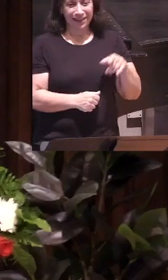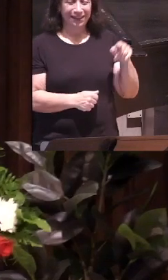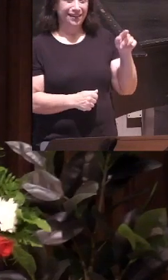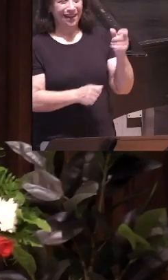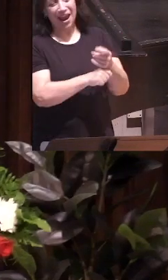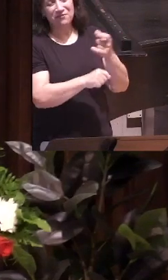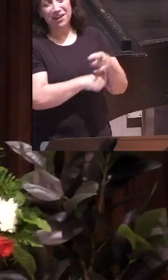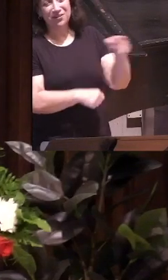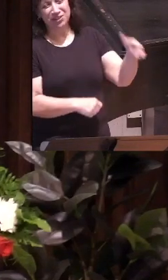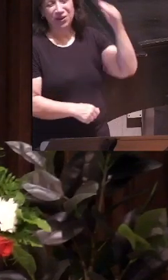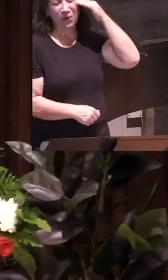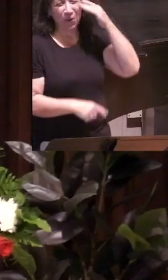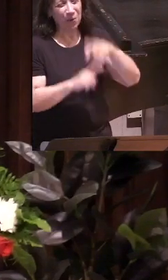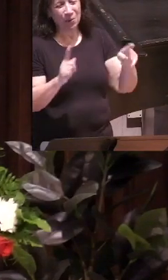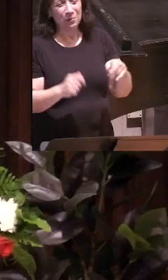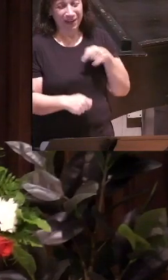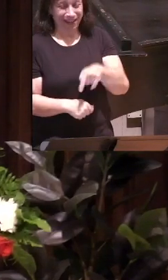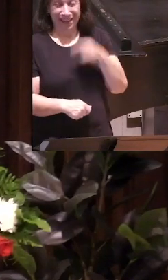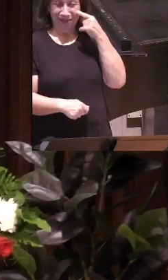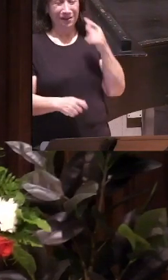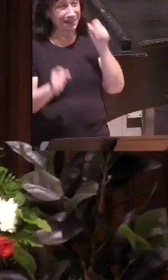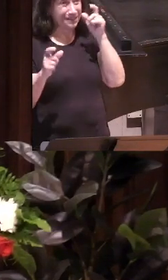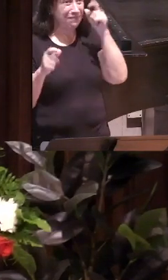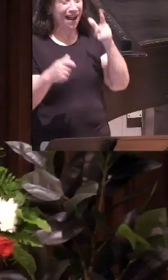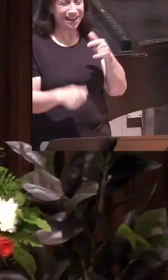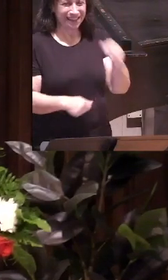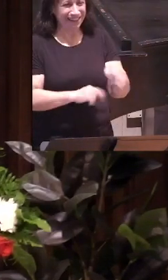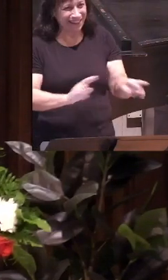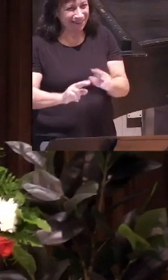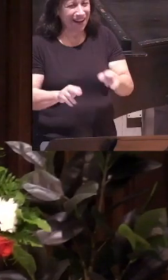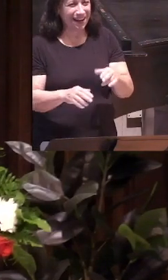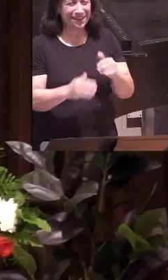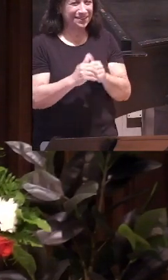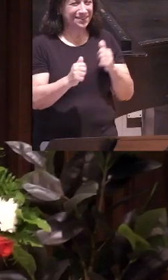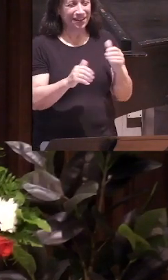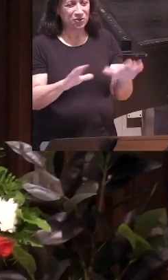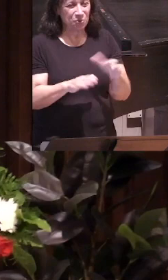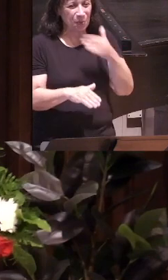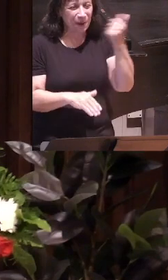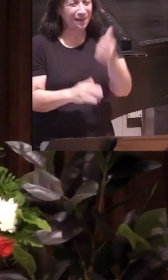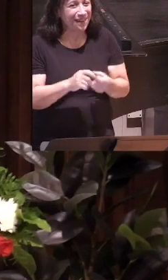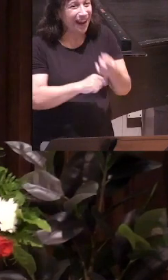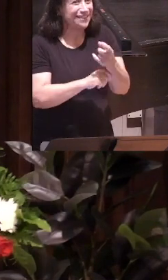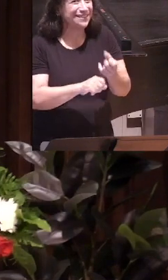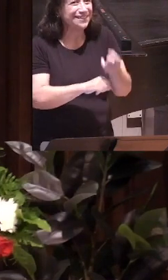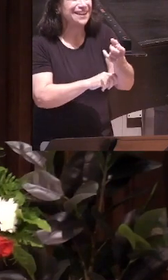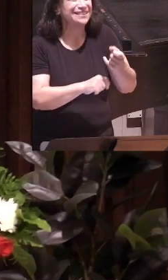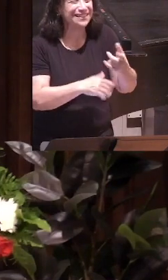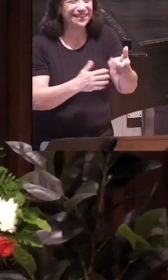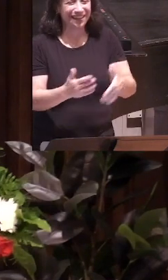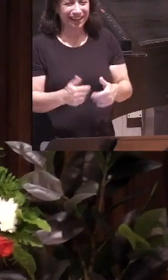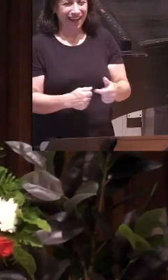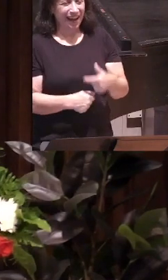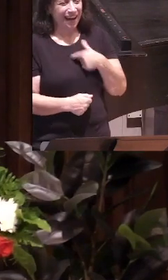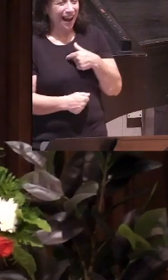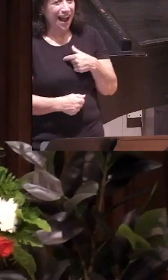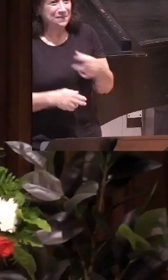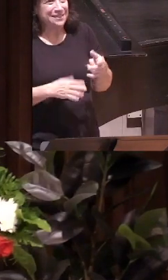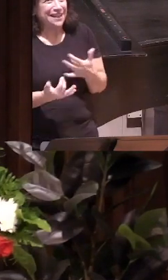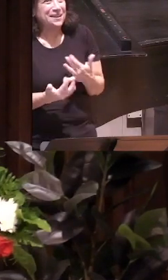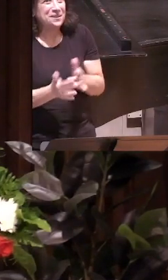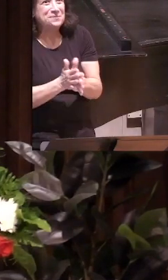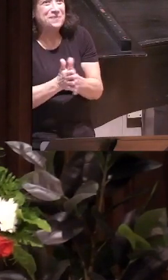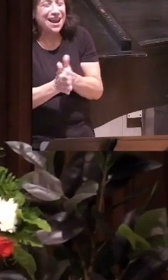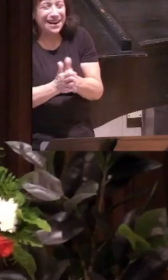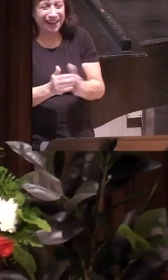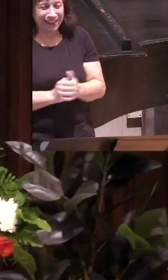Like, and he would always like outdo himself the next year. And I just loved like waiting for it. Like, I was on the edge of my seat